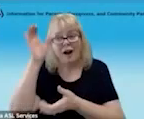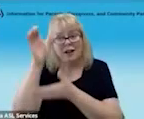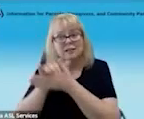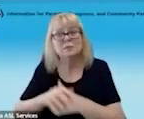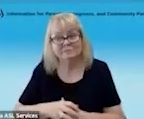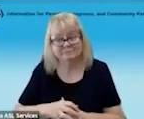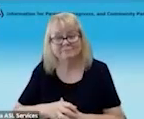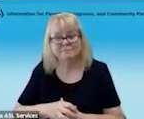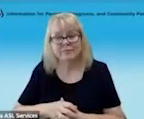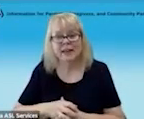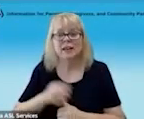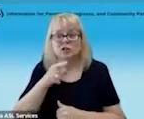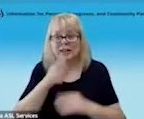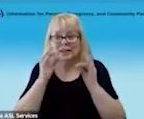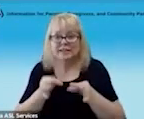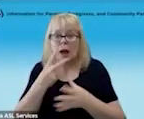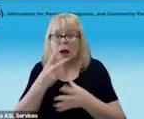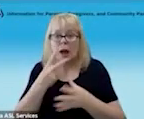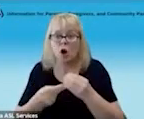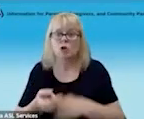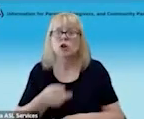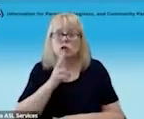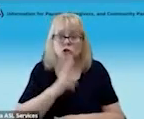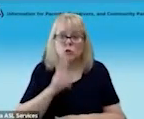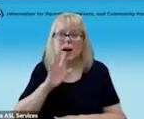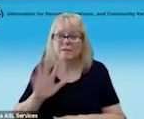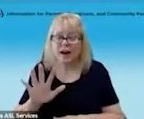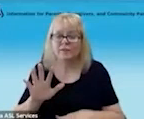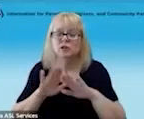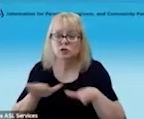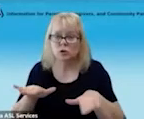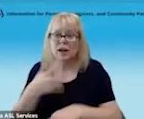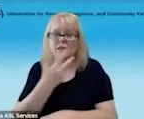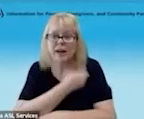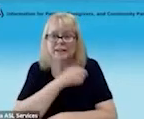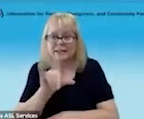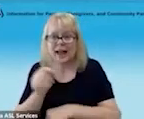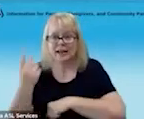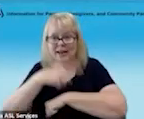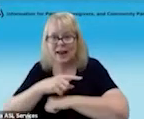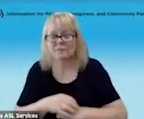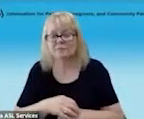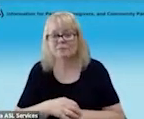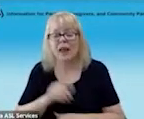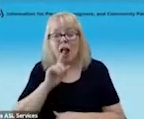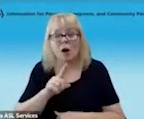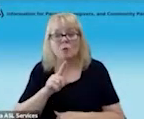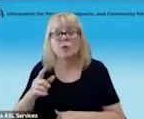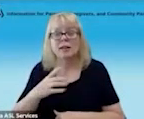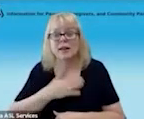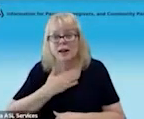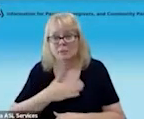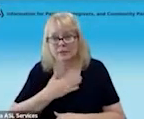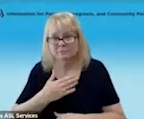of providing her with education and support in Khmer language, in her own language, she talked to her husband, and